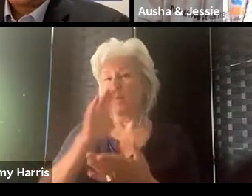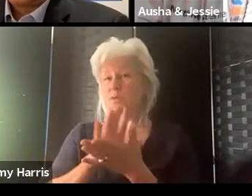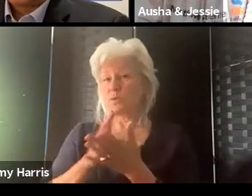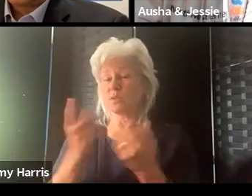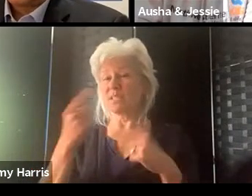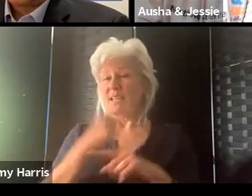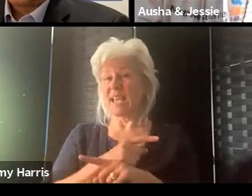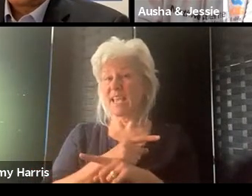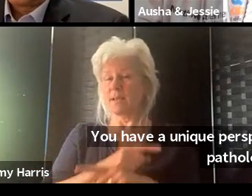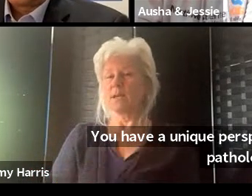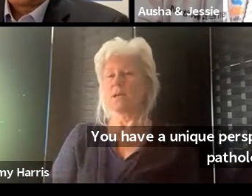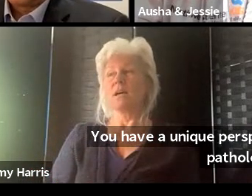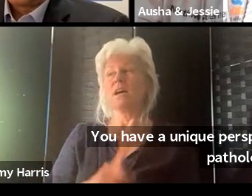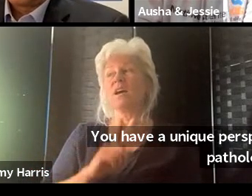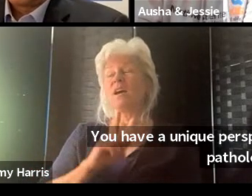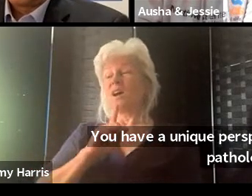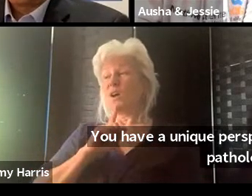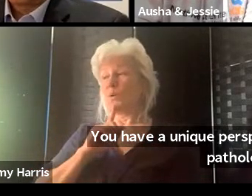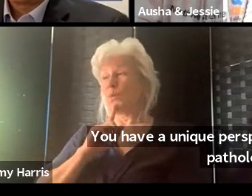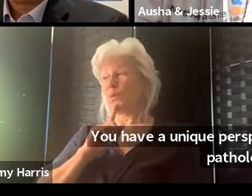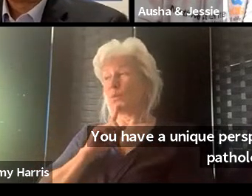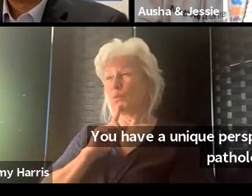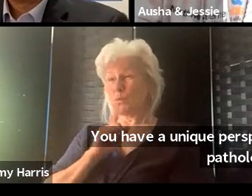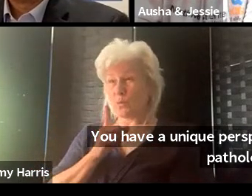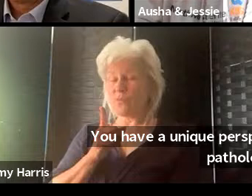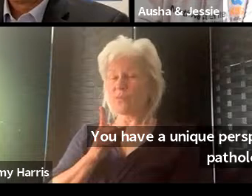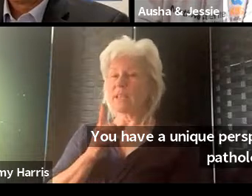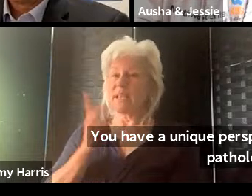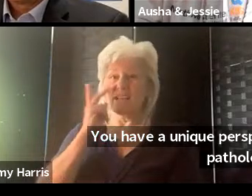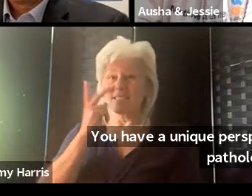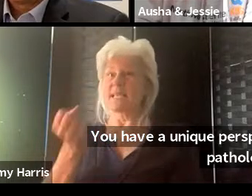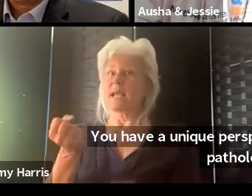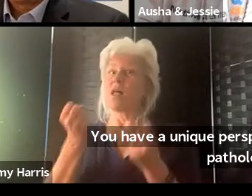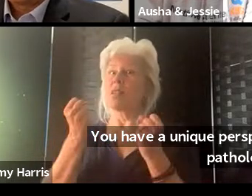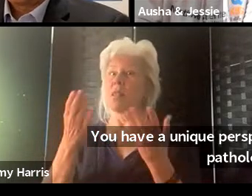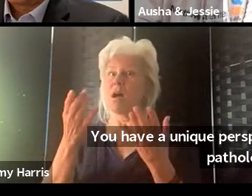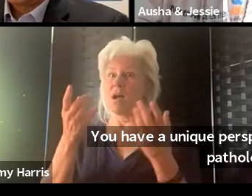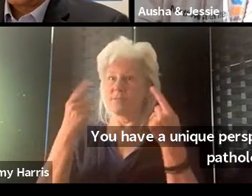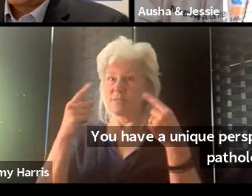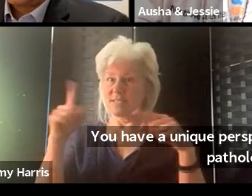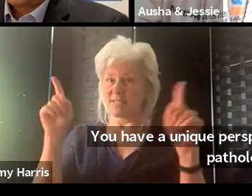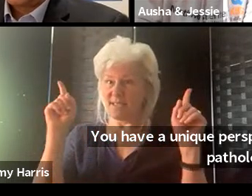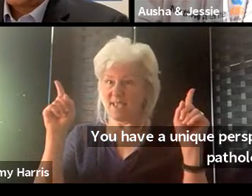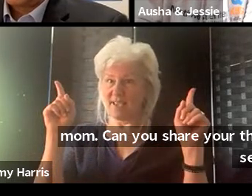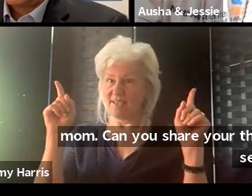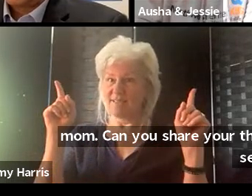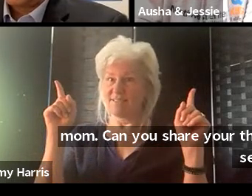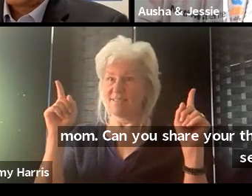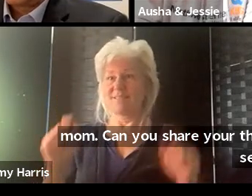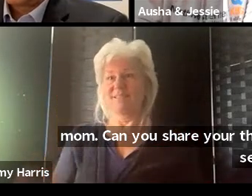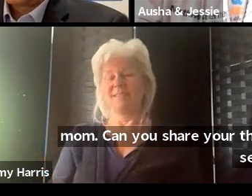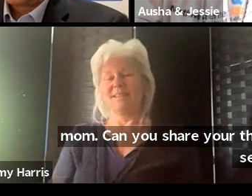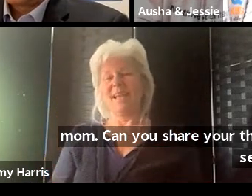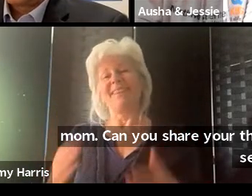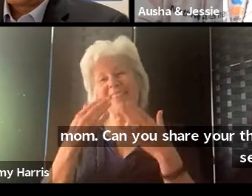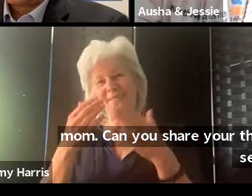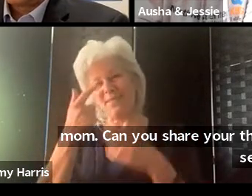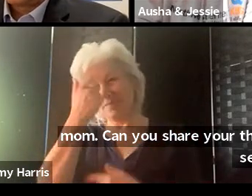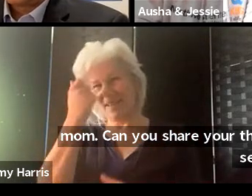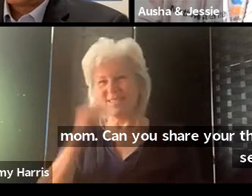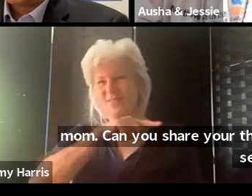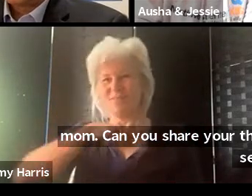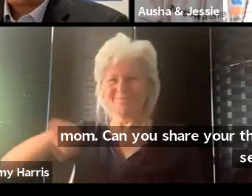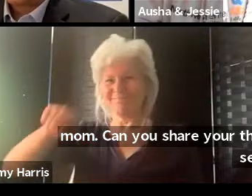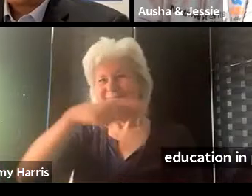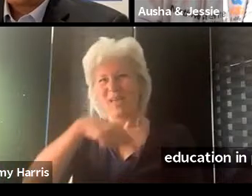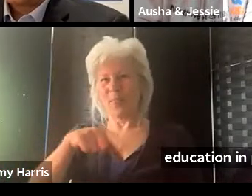Truthfully, I see a lot of successes, and it's, thankfully to all these, to these people.